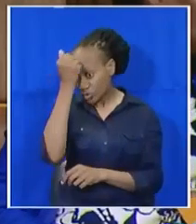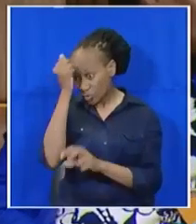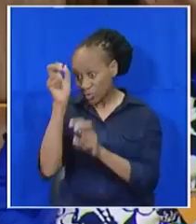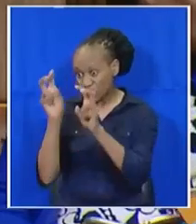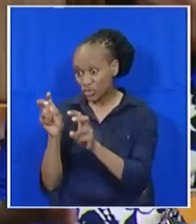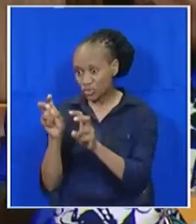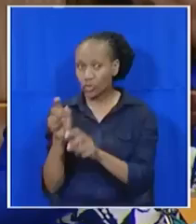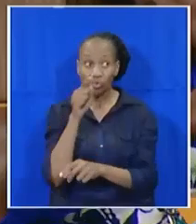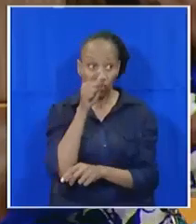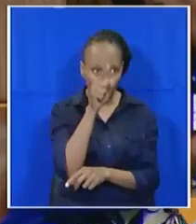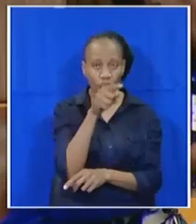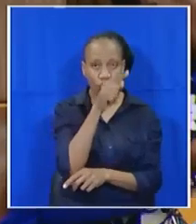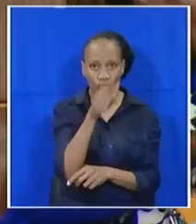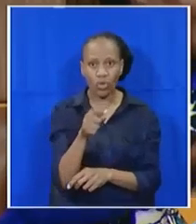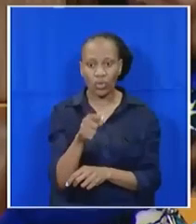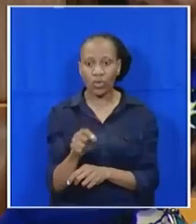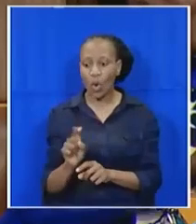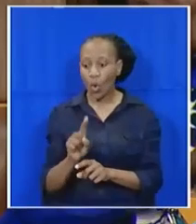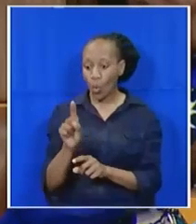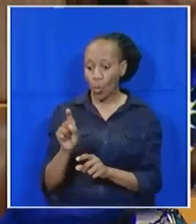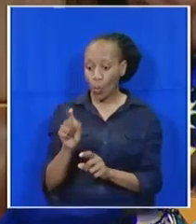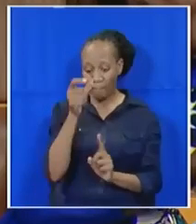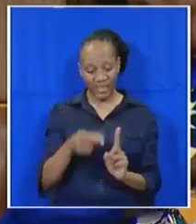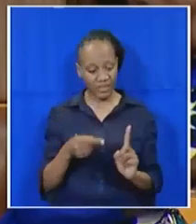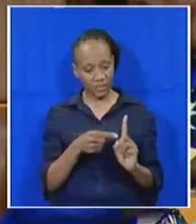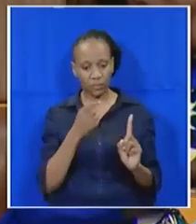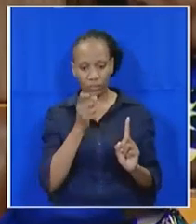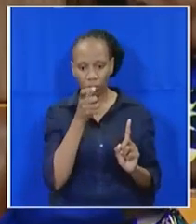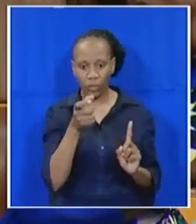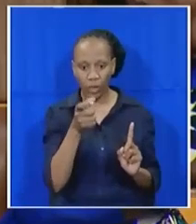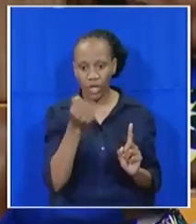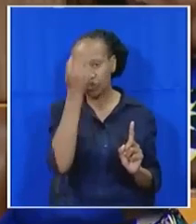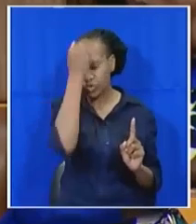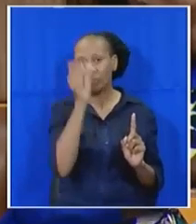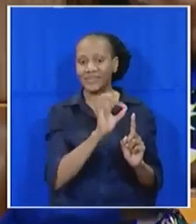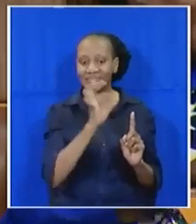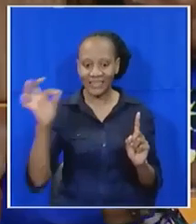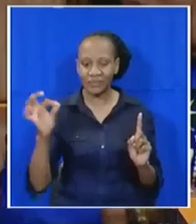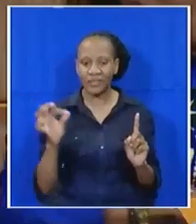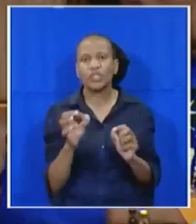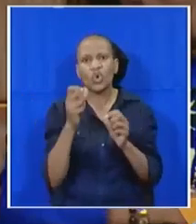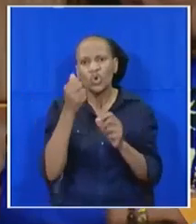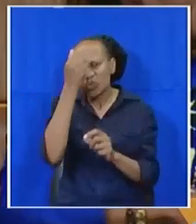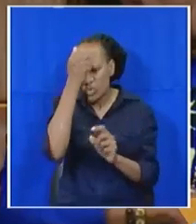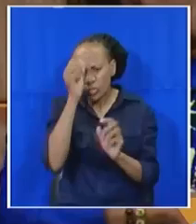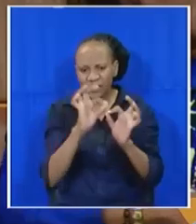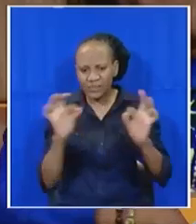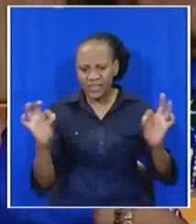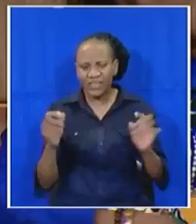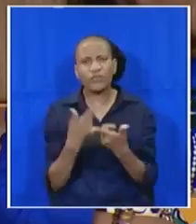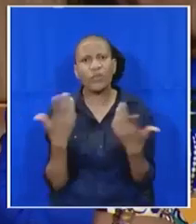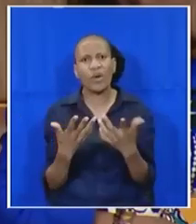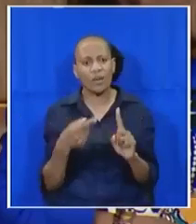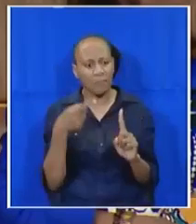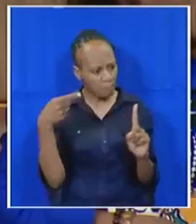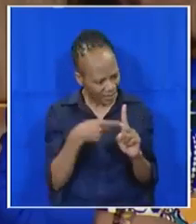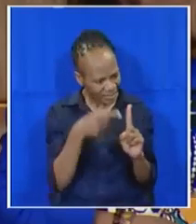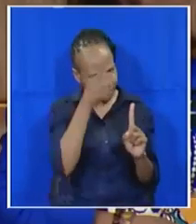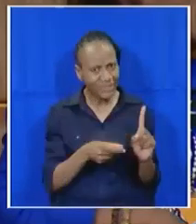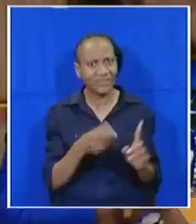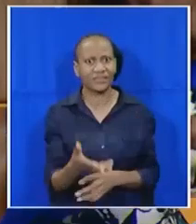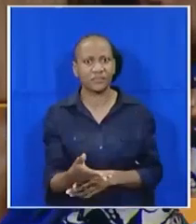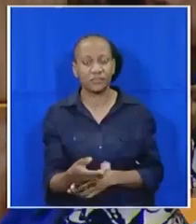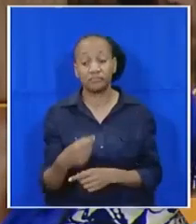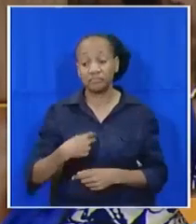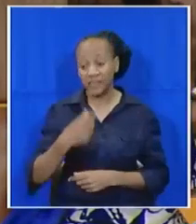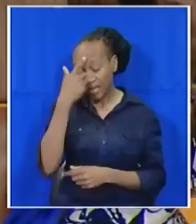stupid question comes from a person. It's not an independent. It comes from a person. I think Mr. Groenewald should withdraw that. I